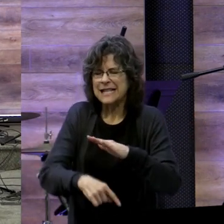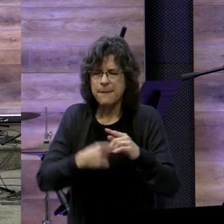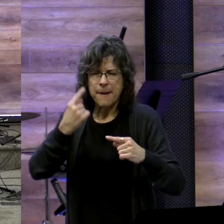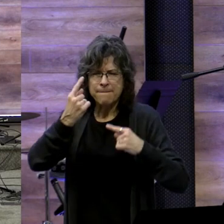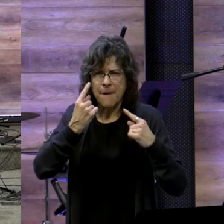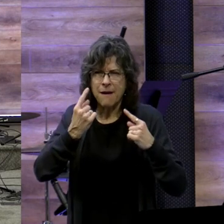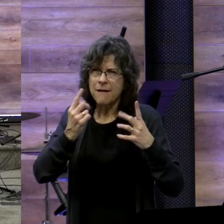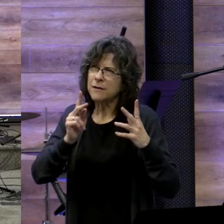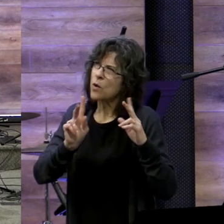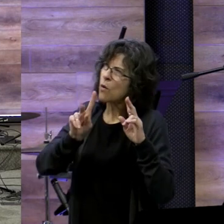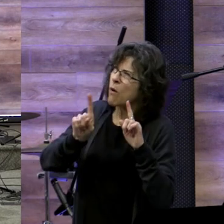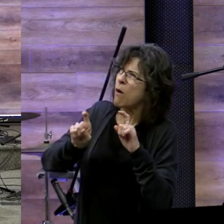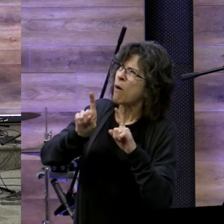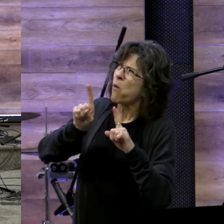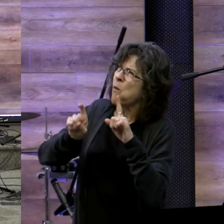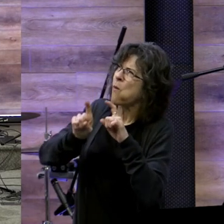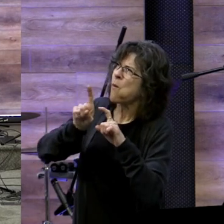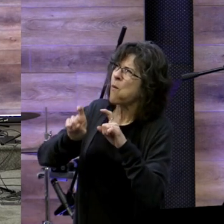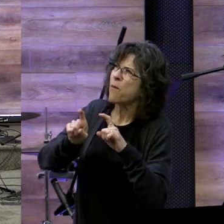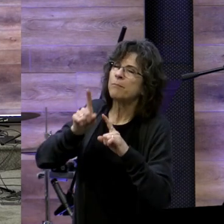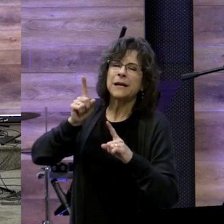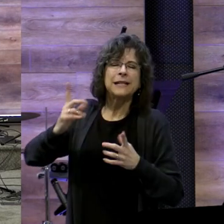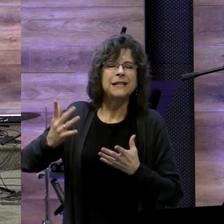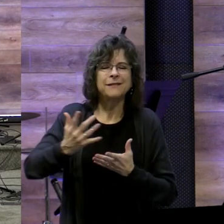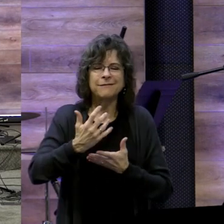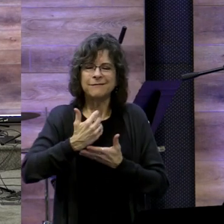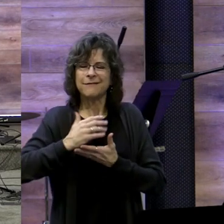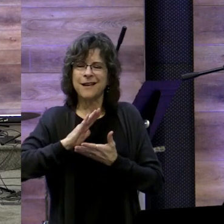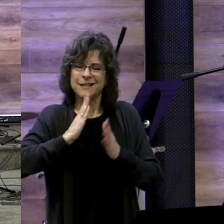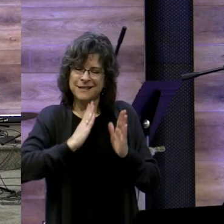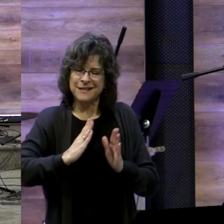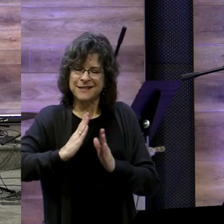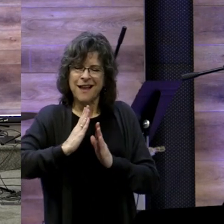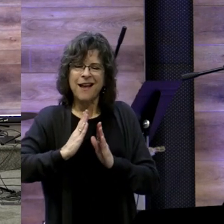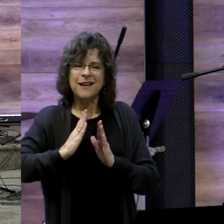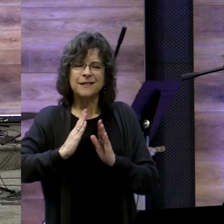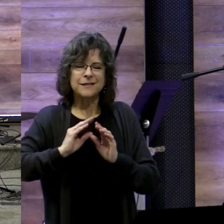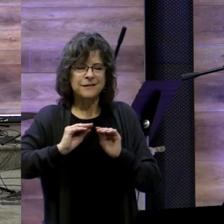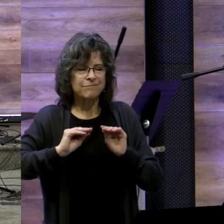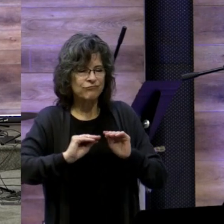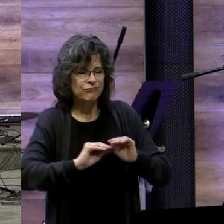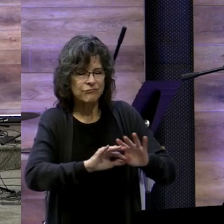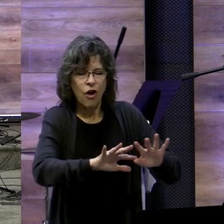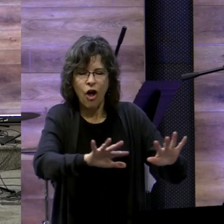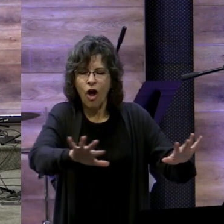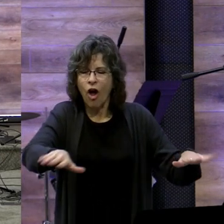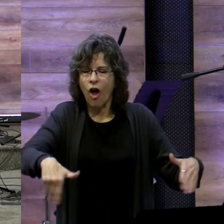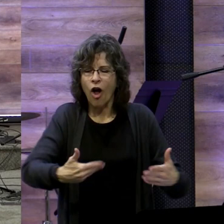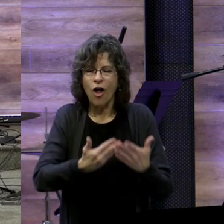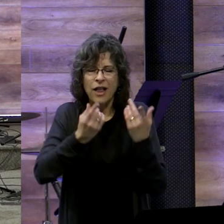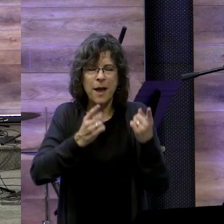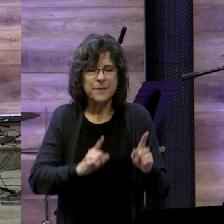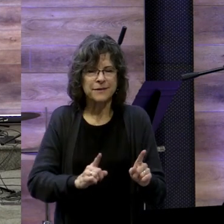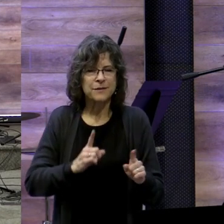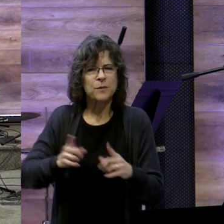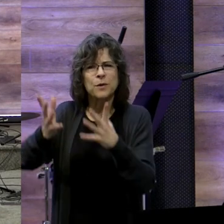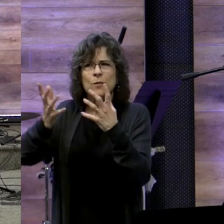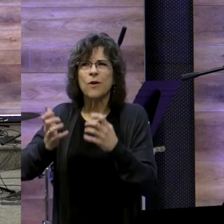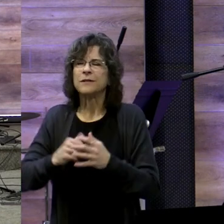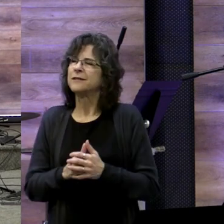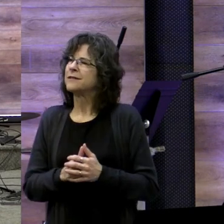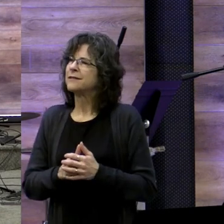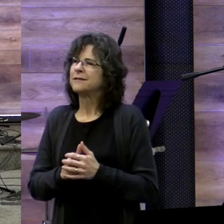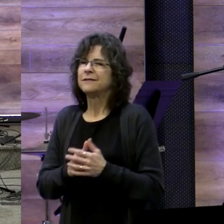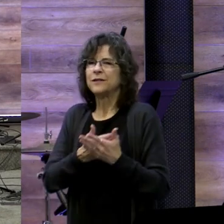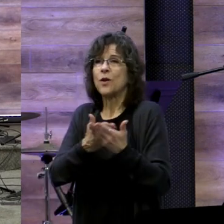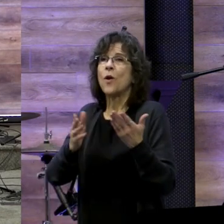never-failing skill, he treasures up his bright designs and works his sovereign will. Ye fearful saints,